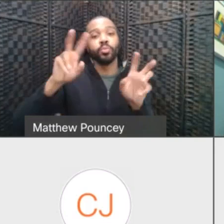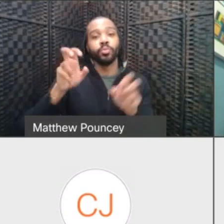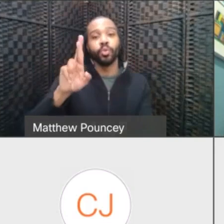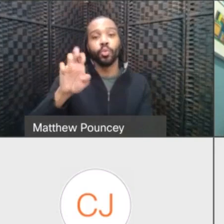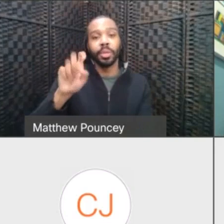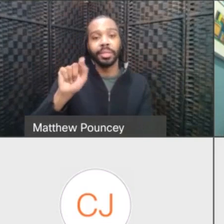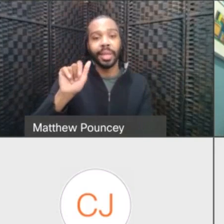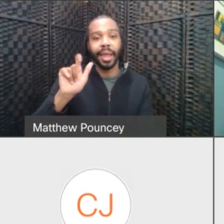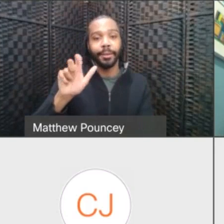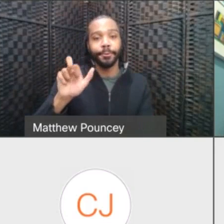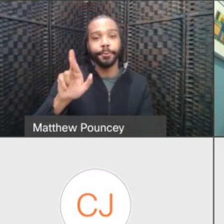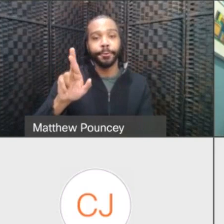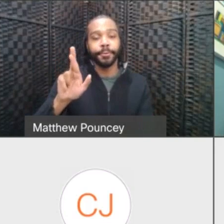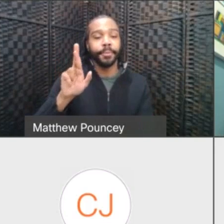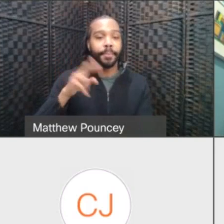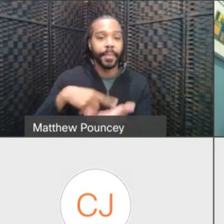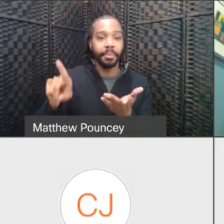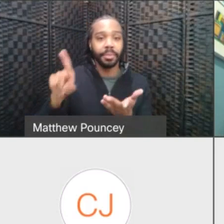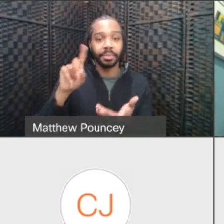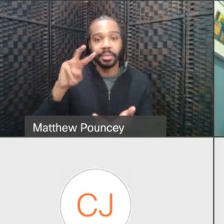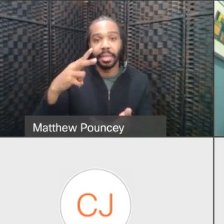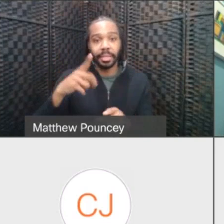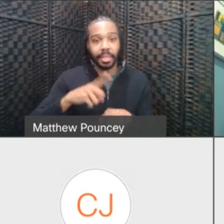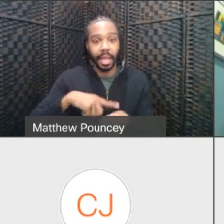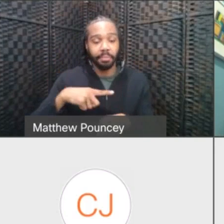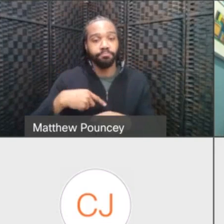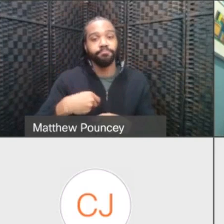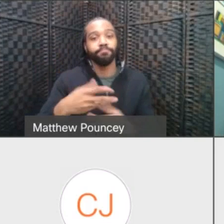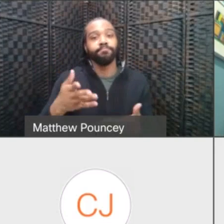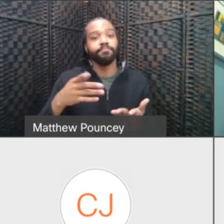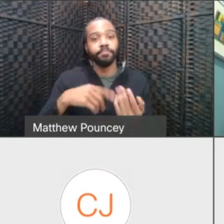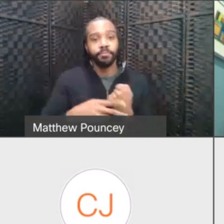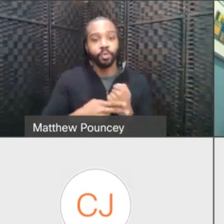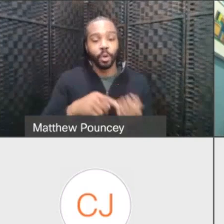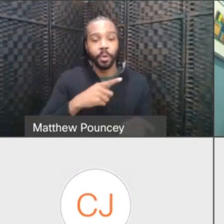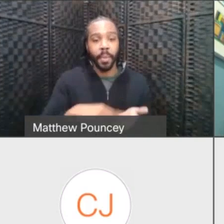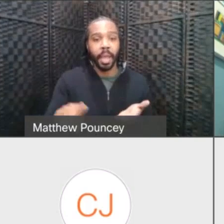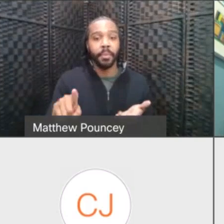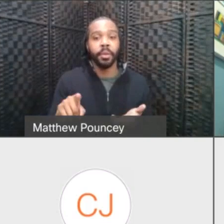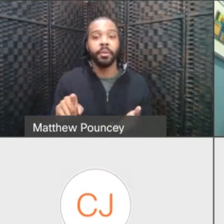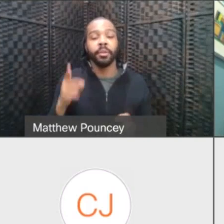retainer payments authorized an additional,